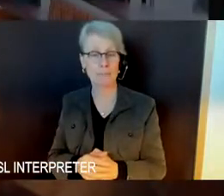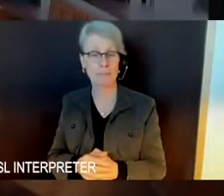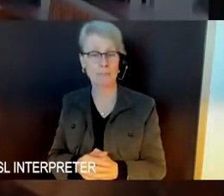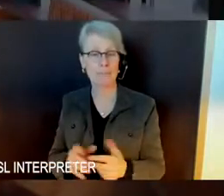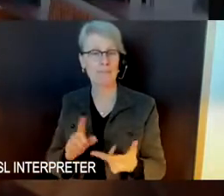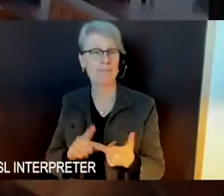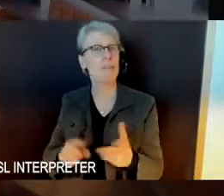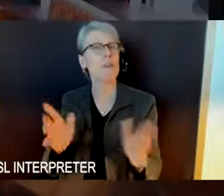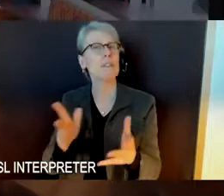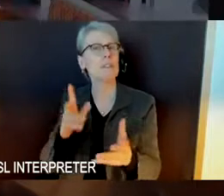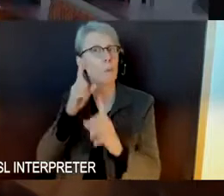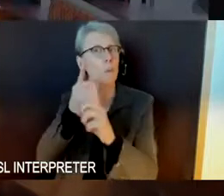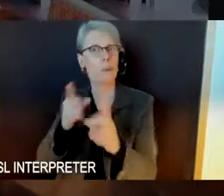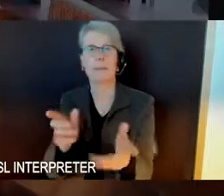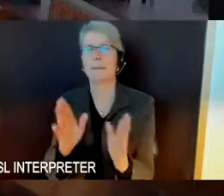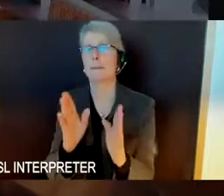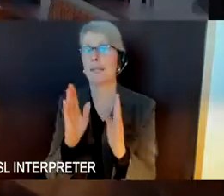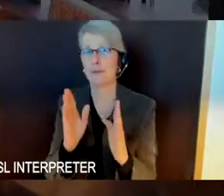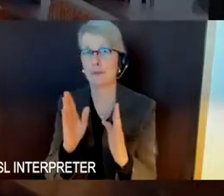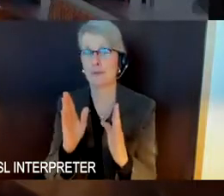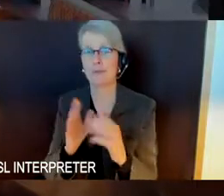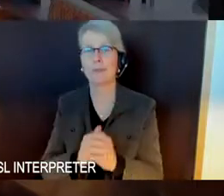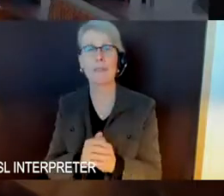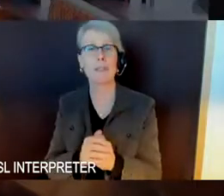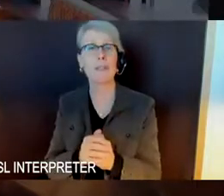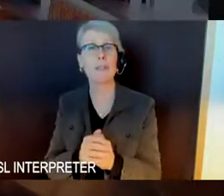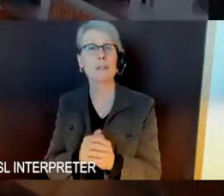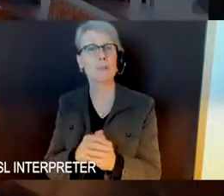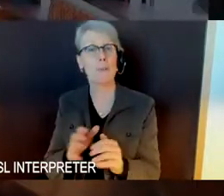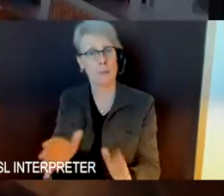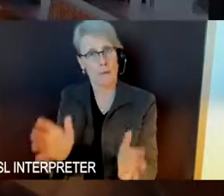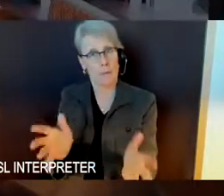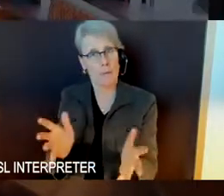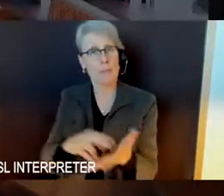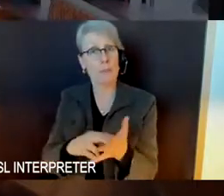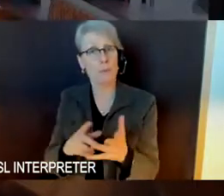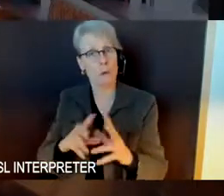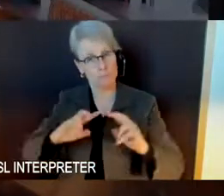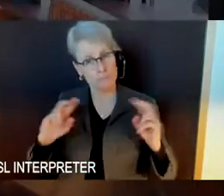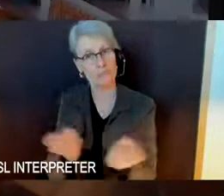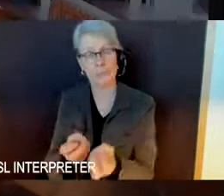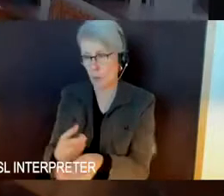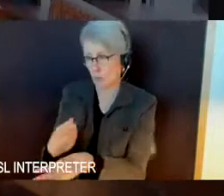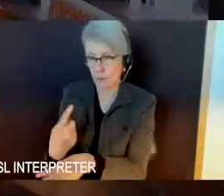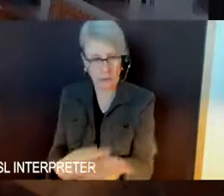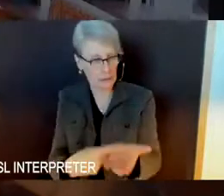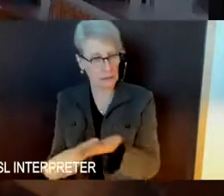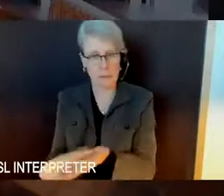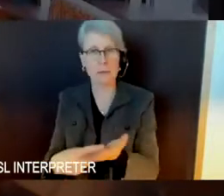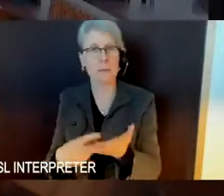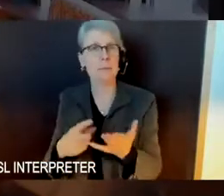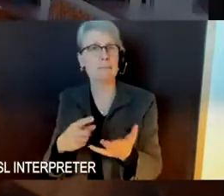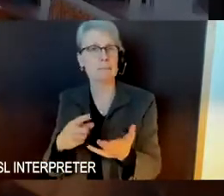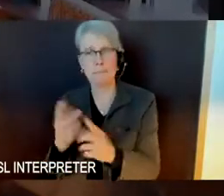Really, to gather people's attention, you have to know you have things to discuss together that's relevant to your